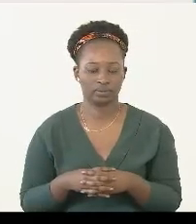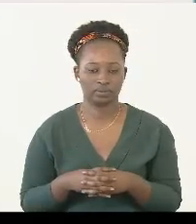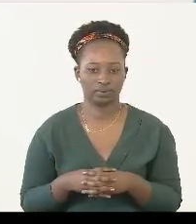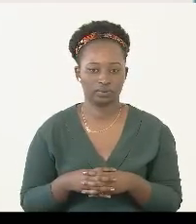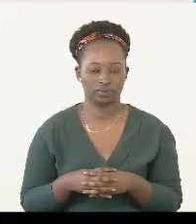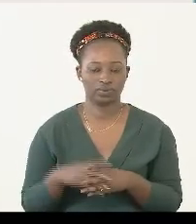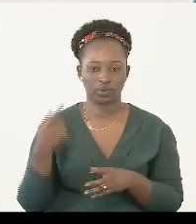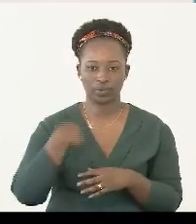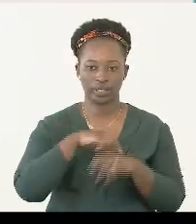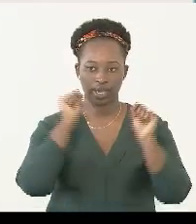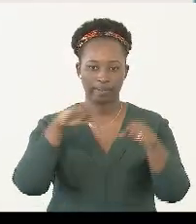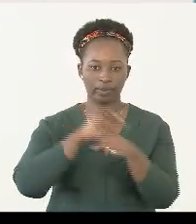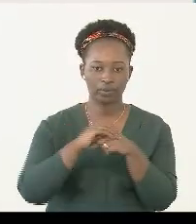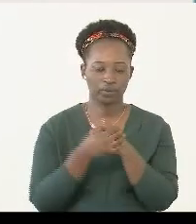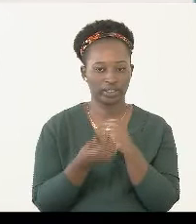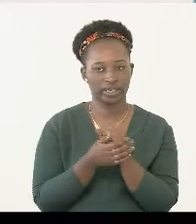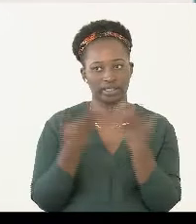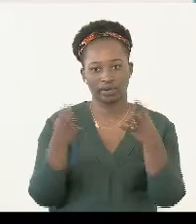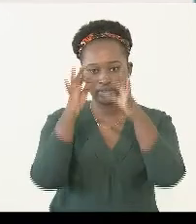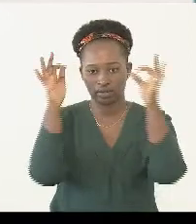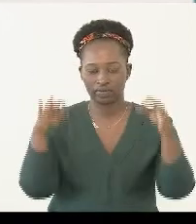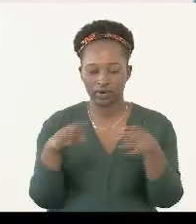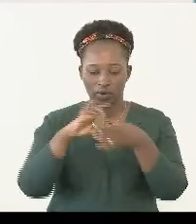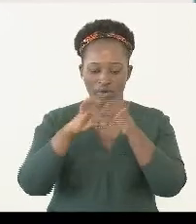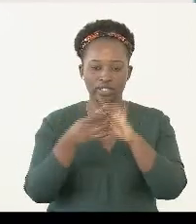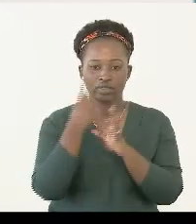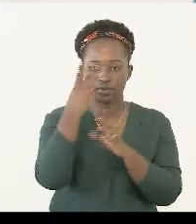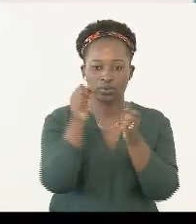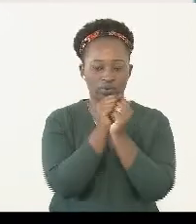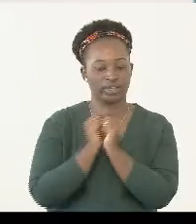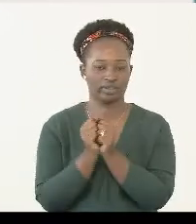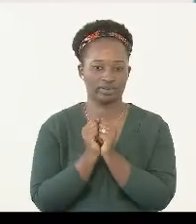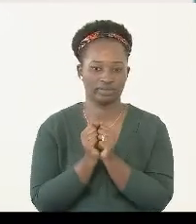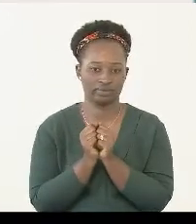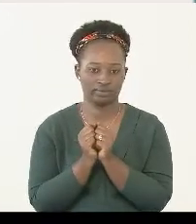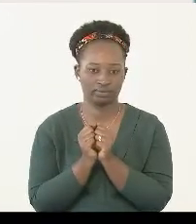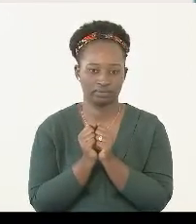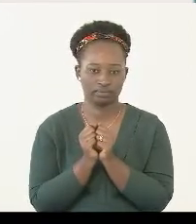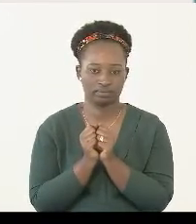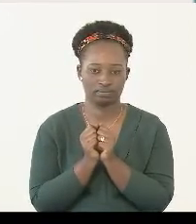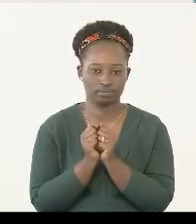So that we are able to create a thread that connects the two together.